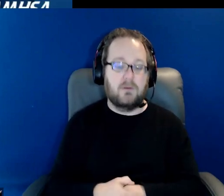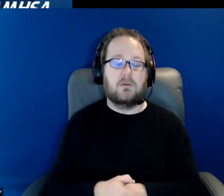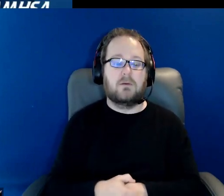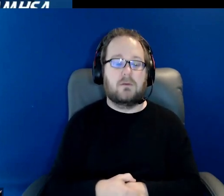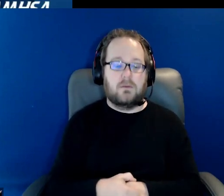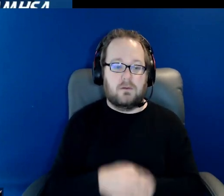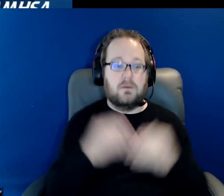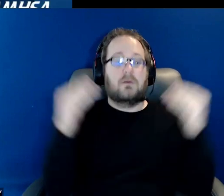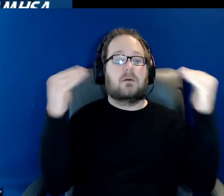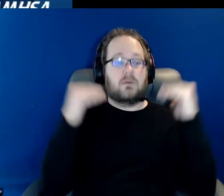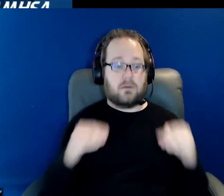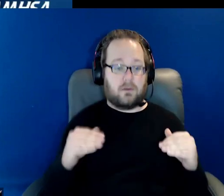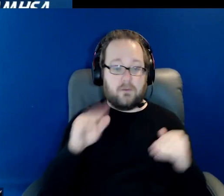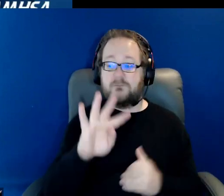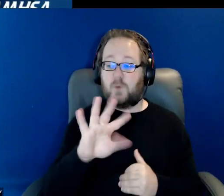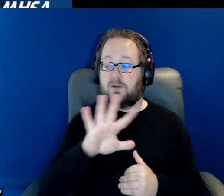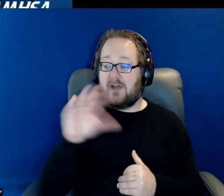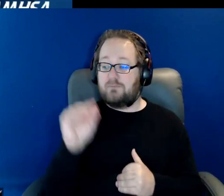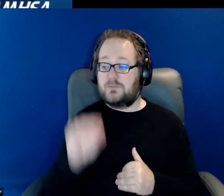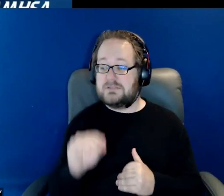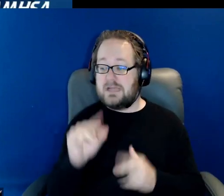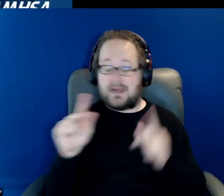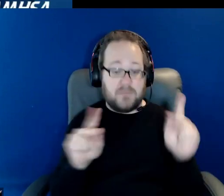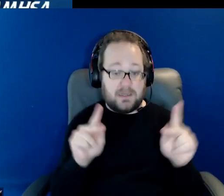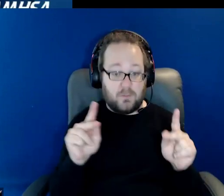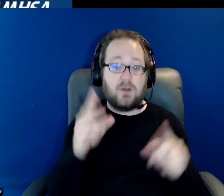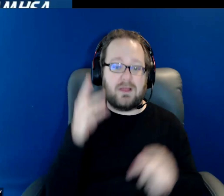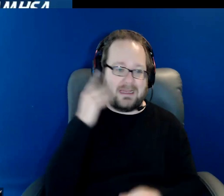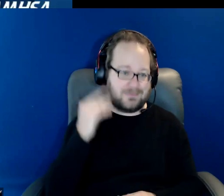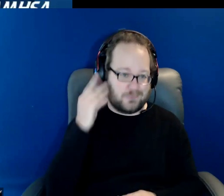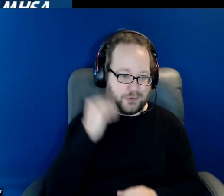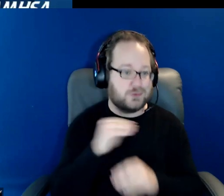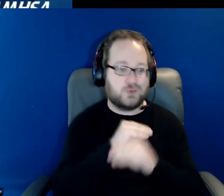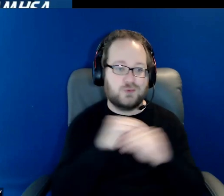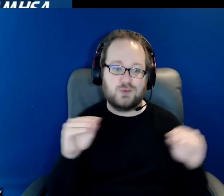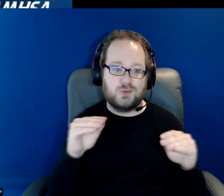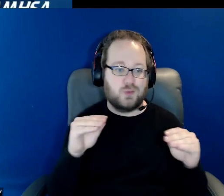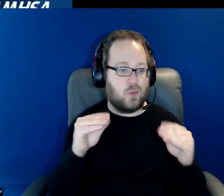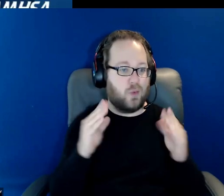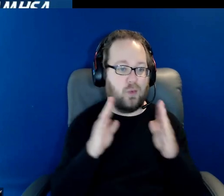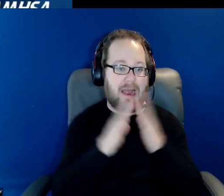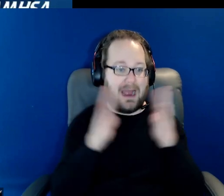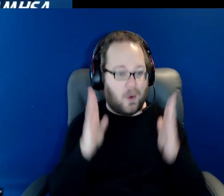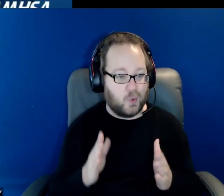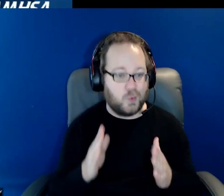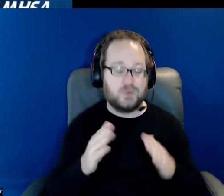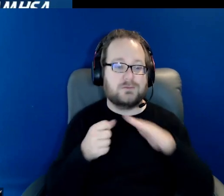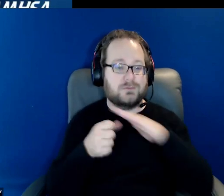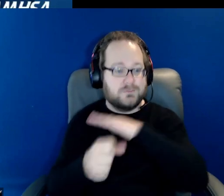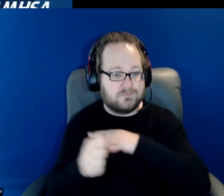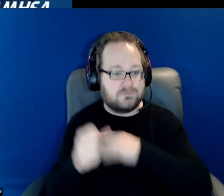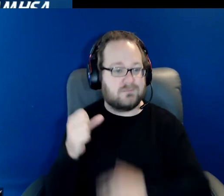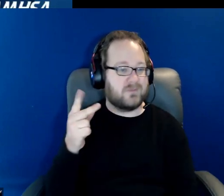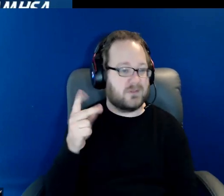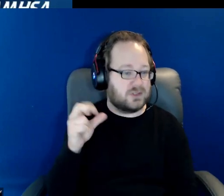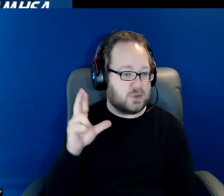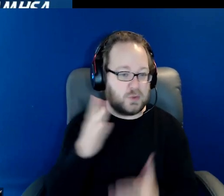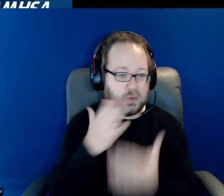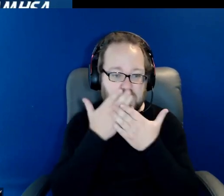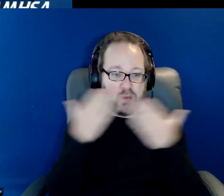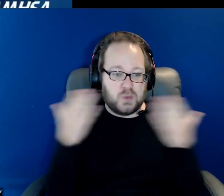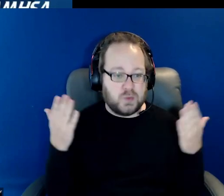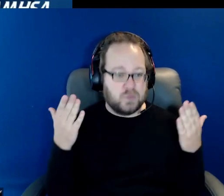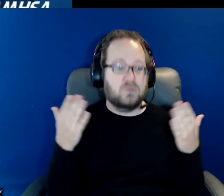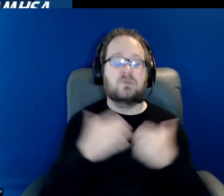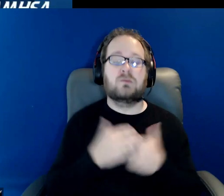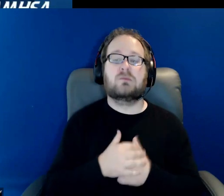45% of the people who died were experiencing some form of homelessness. And 1 out of 2, or in other words, 50% of the people